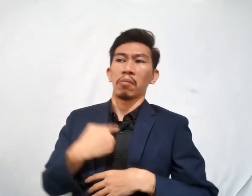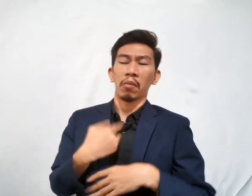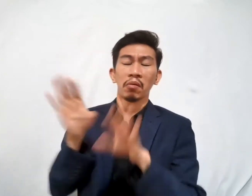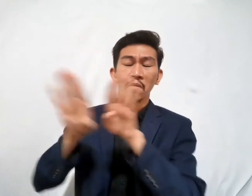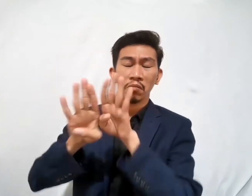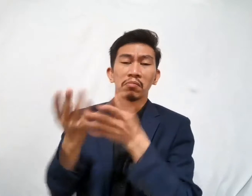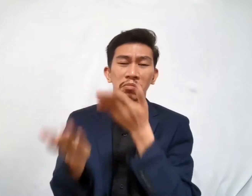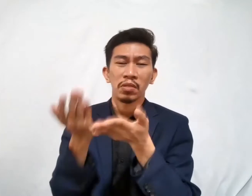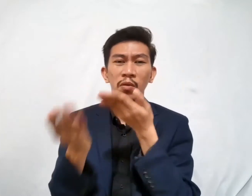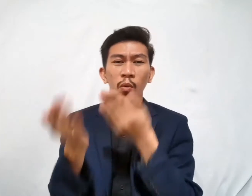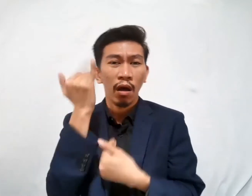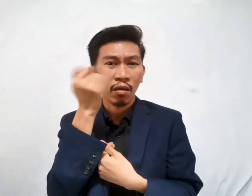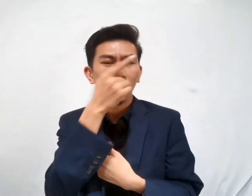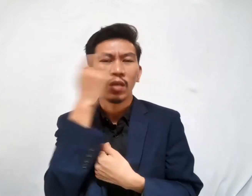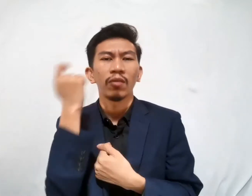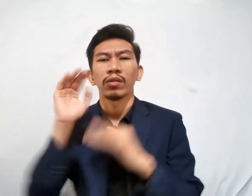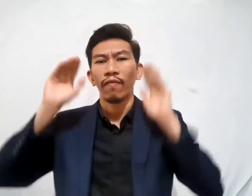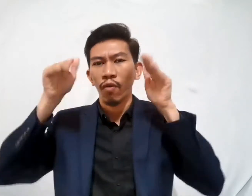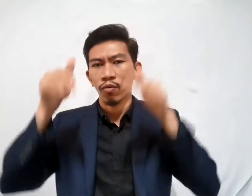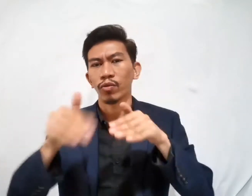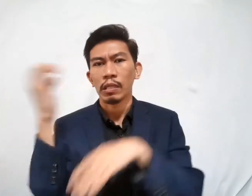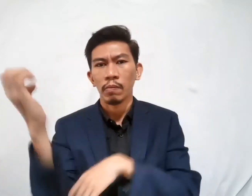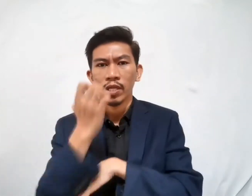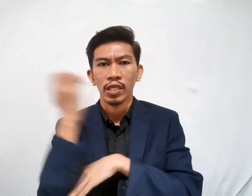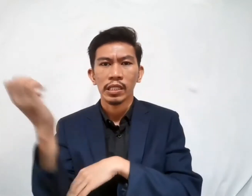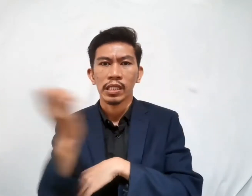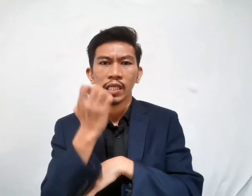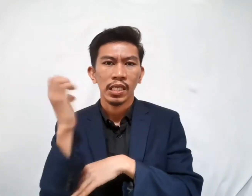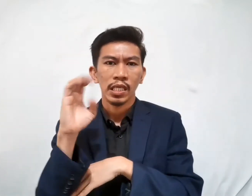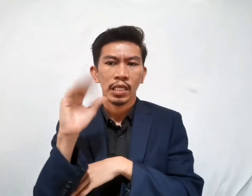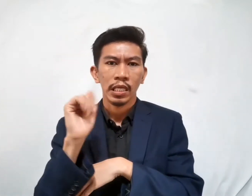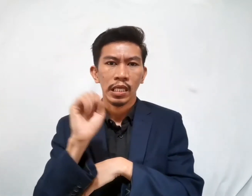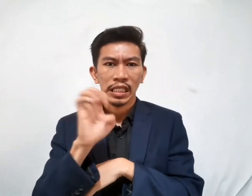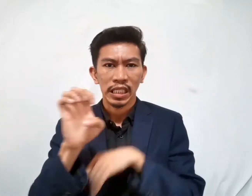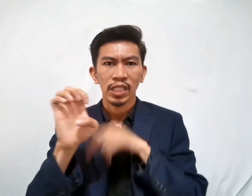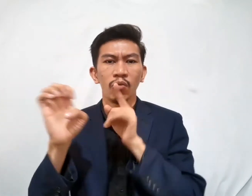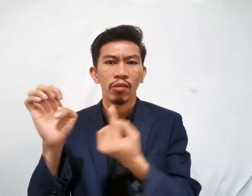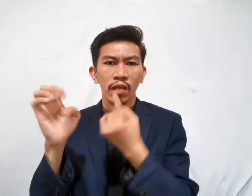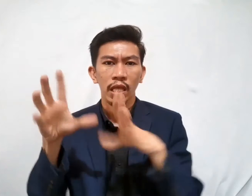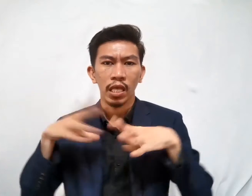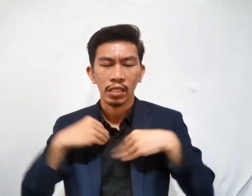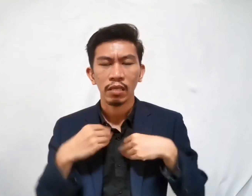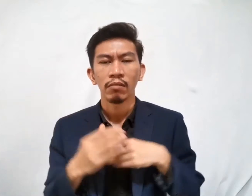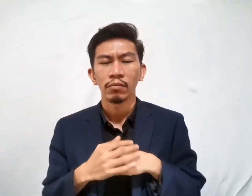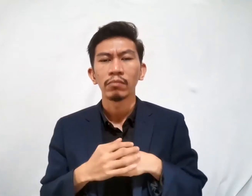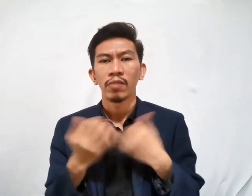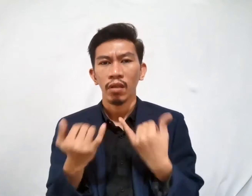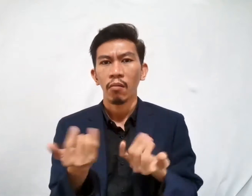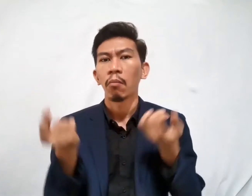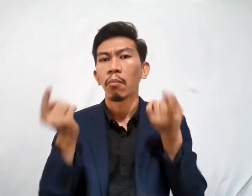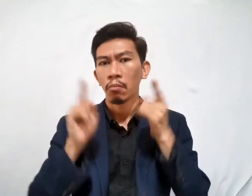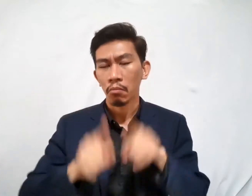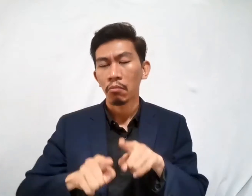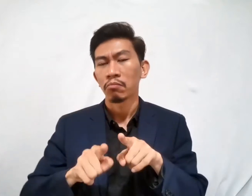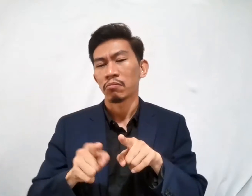closed because what they're only receiving are emergency cases. So that's what's happening now. We fear